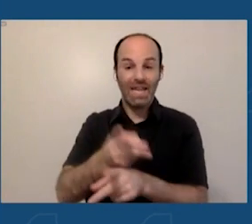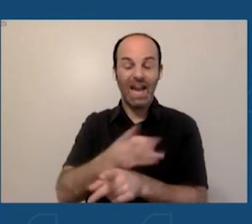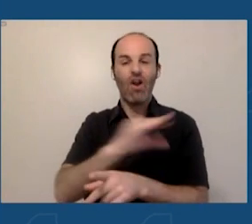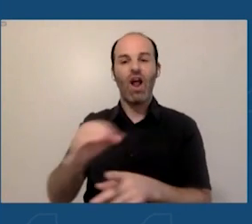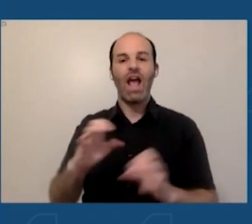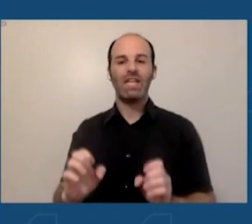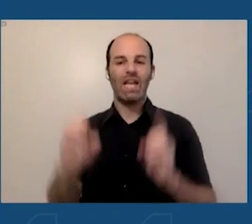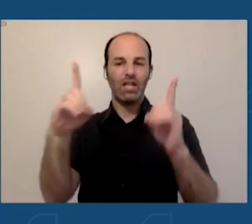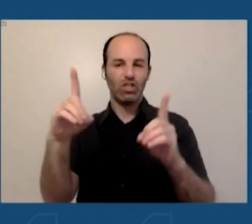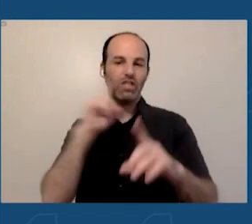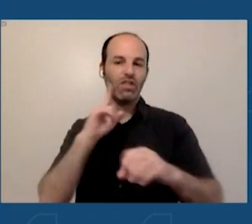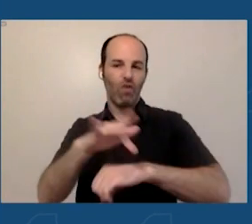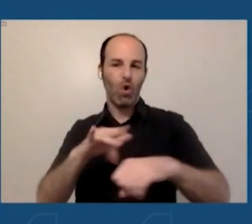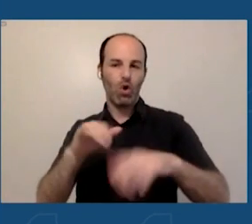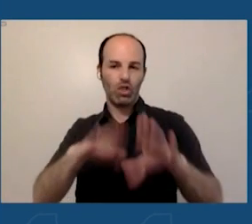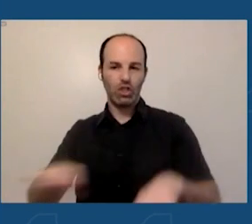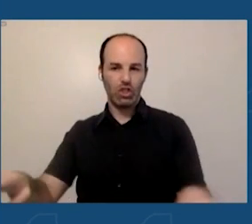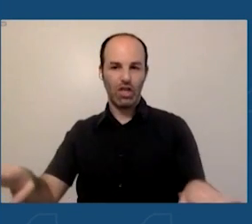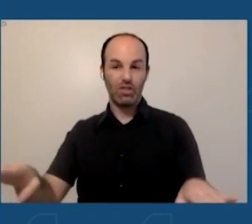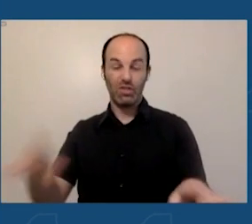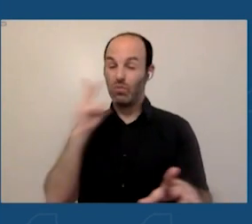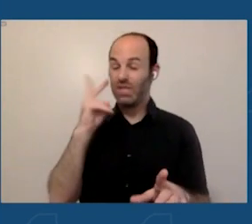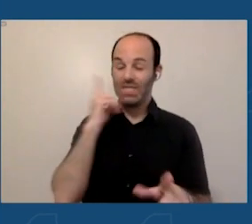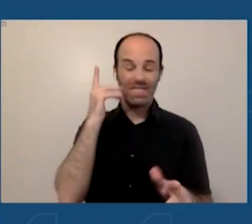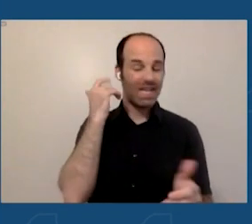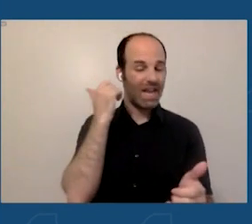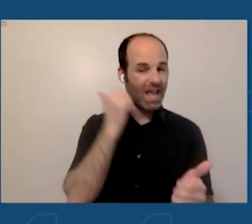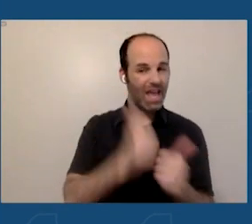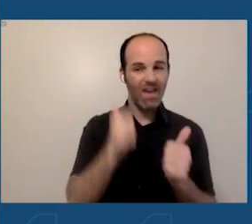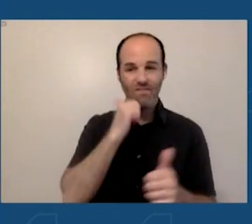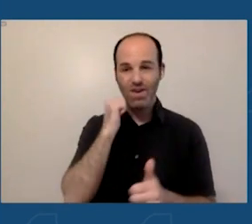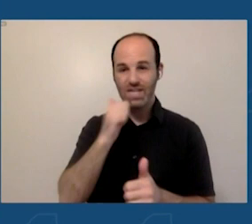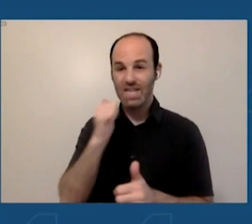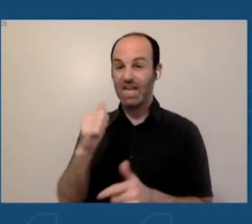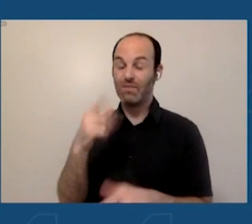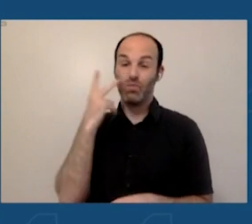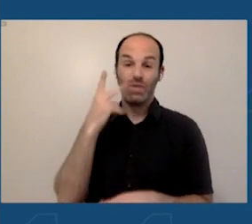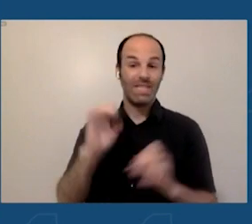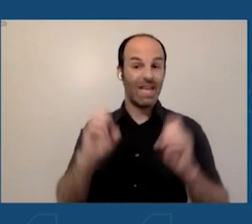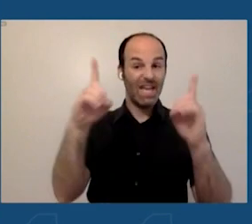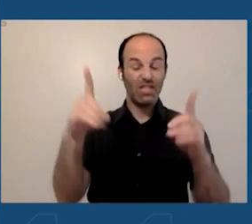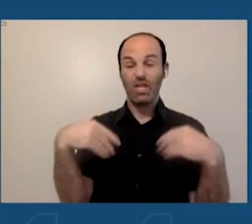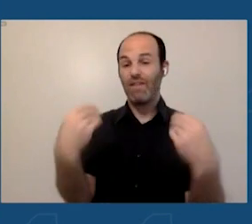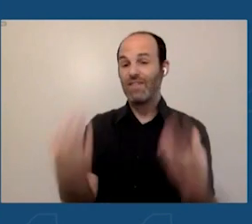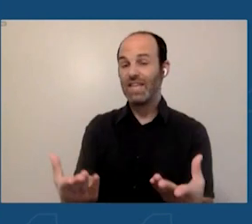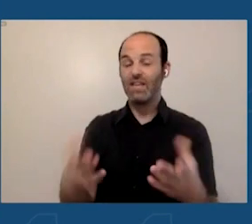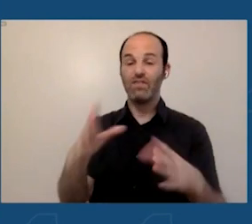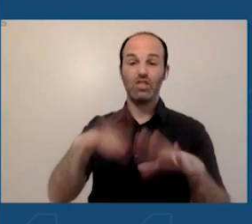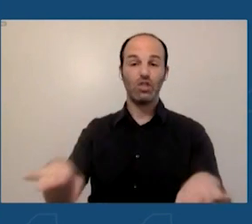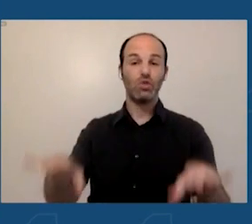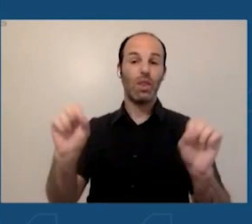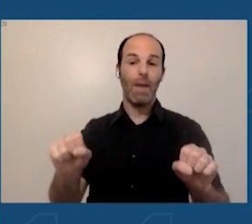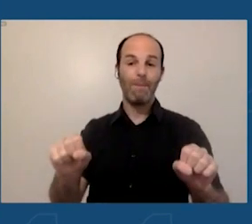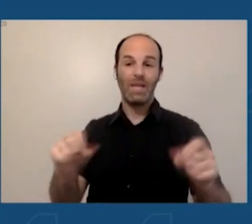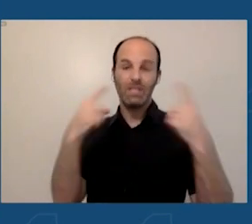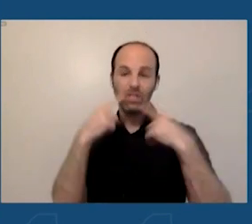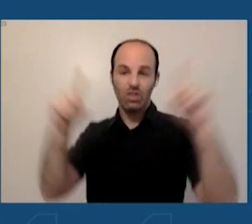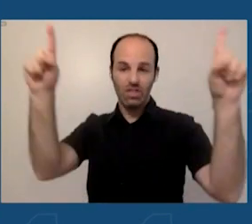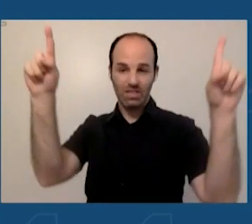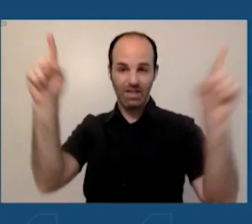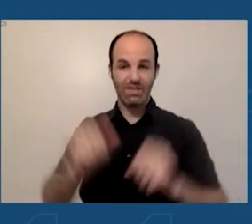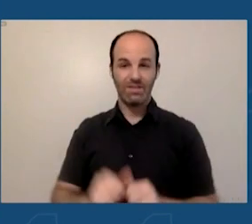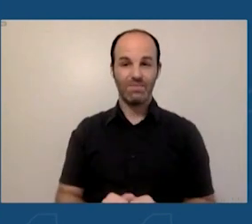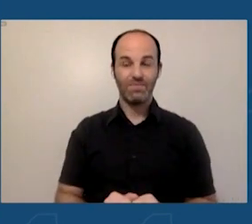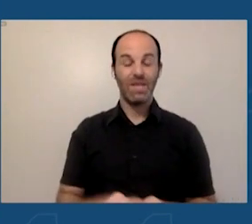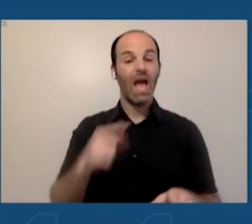day. We see that high-quality programs give children the tools they need to thrive, and we strive to ensure that the most